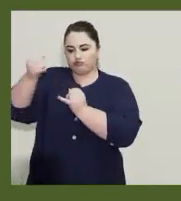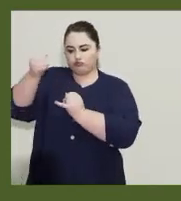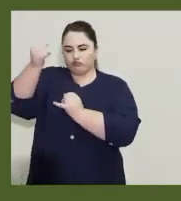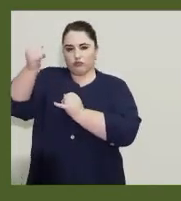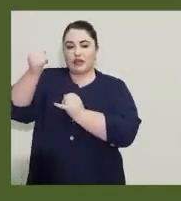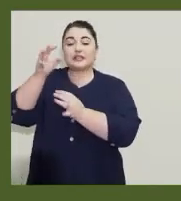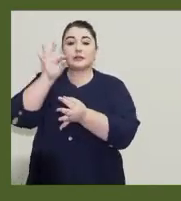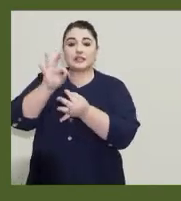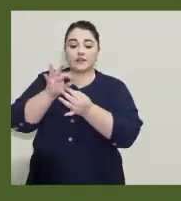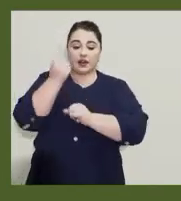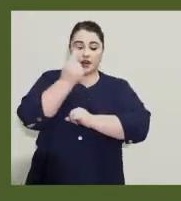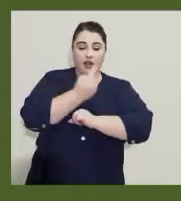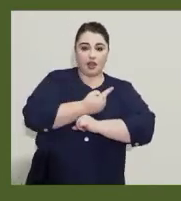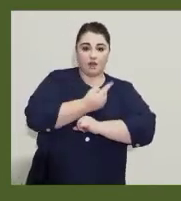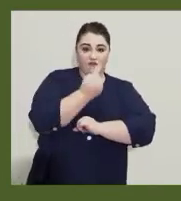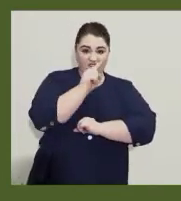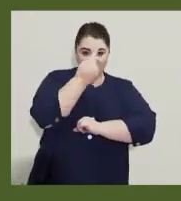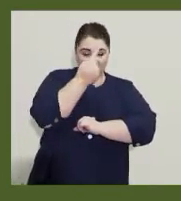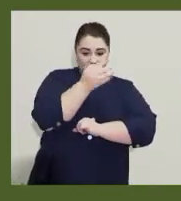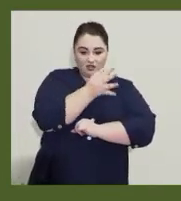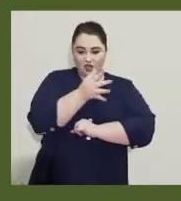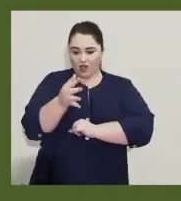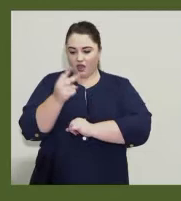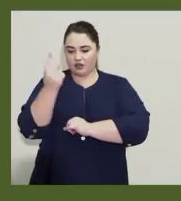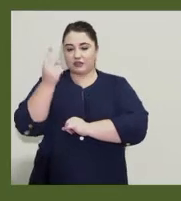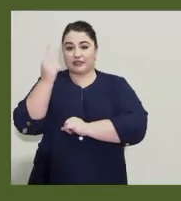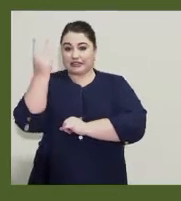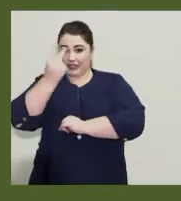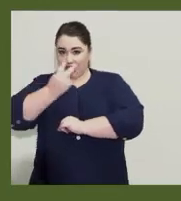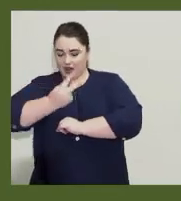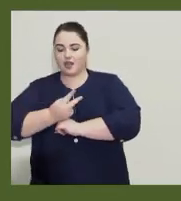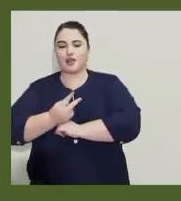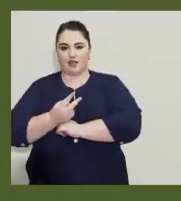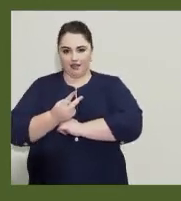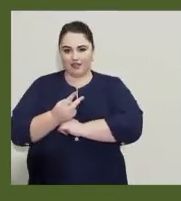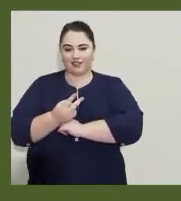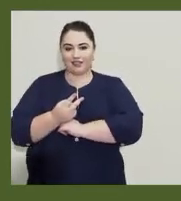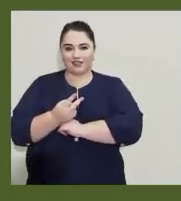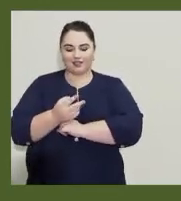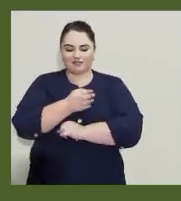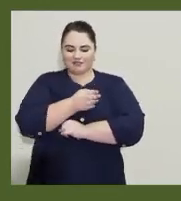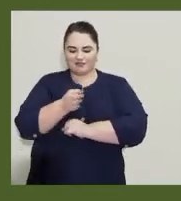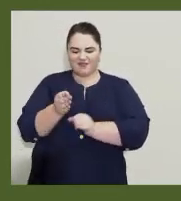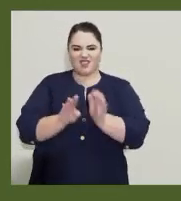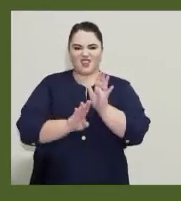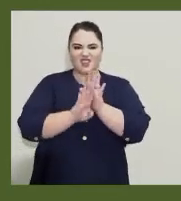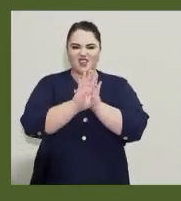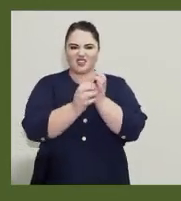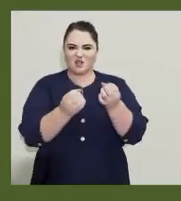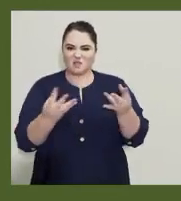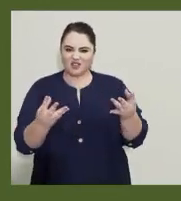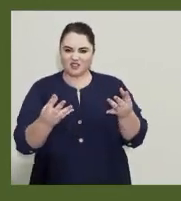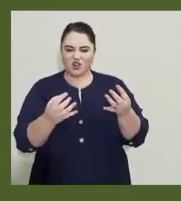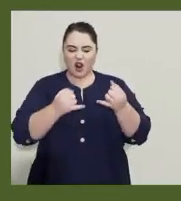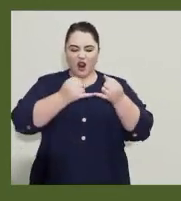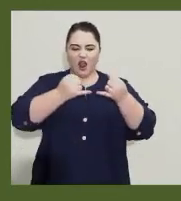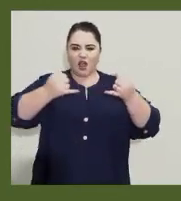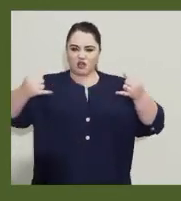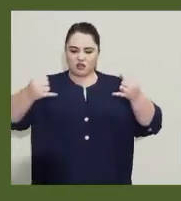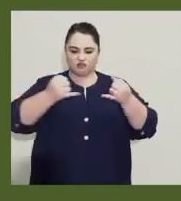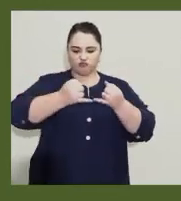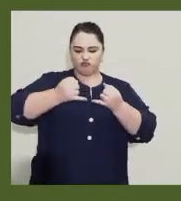From, specifically, day 1, moving to day 2. Basically, in what percentage did it increase